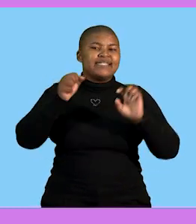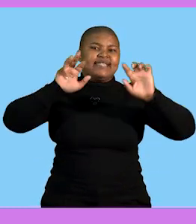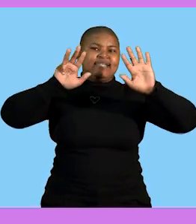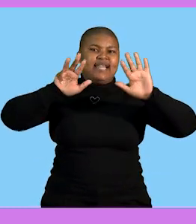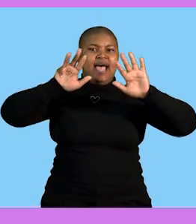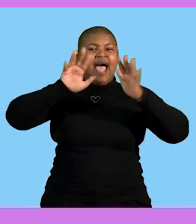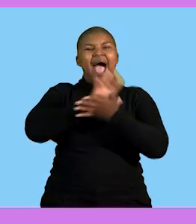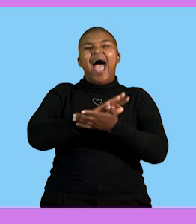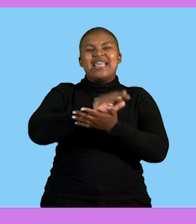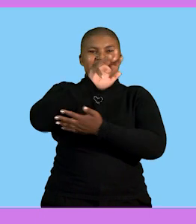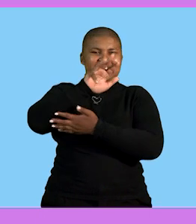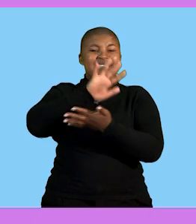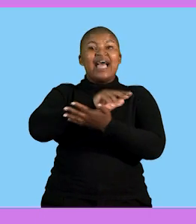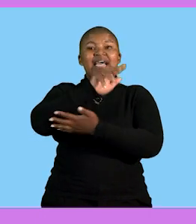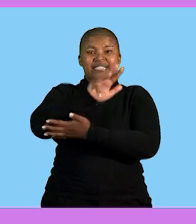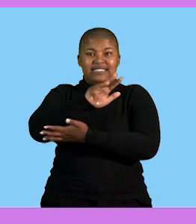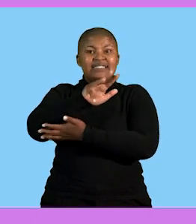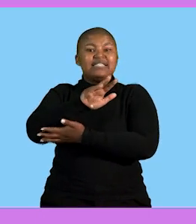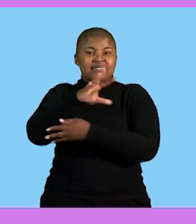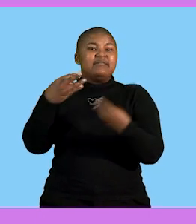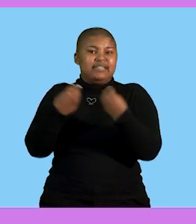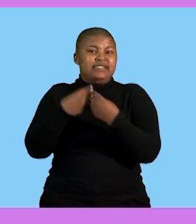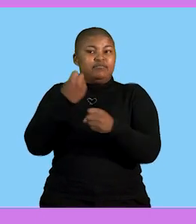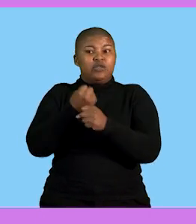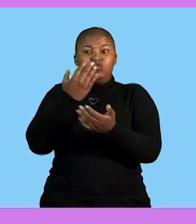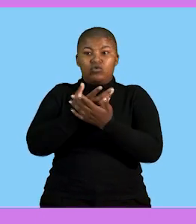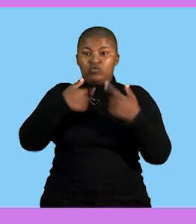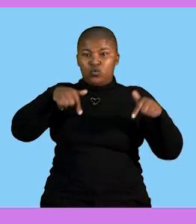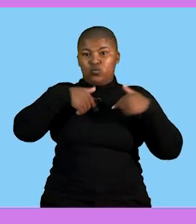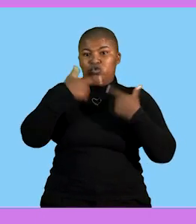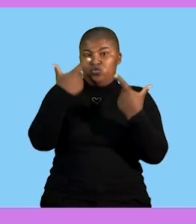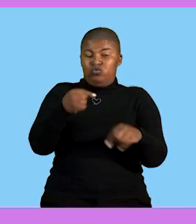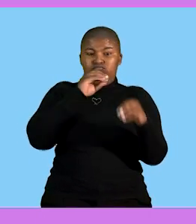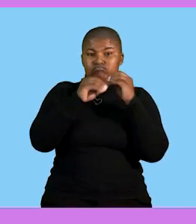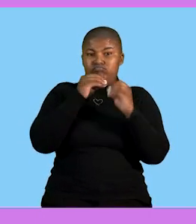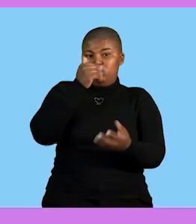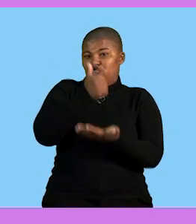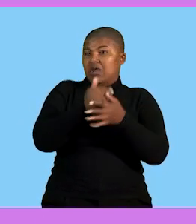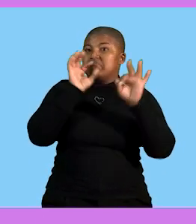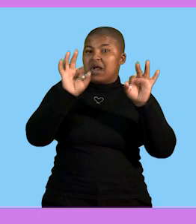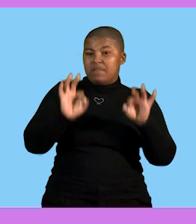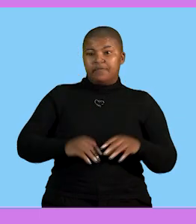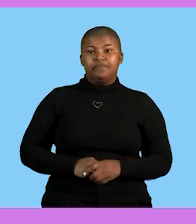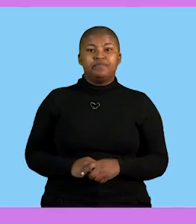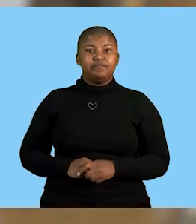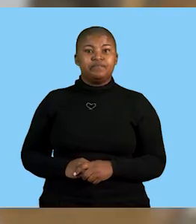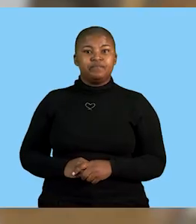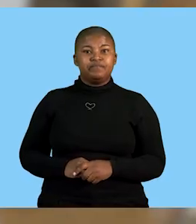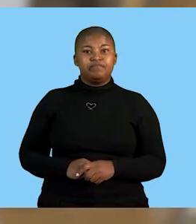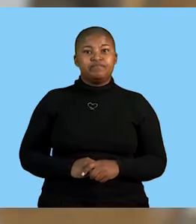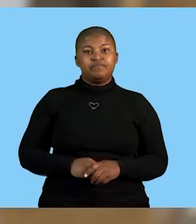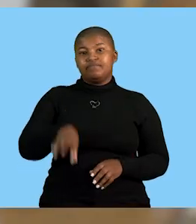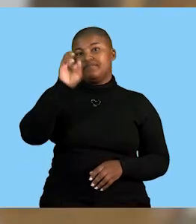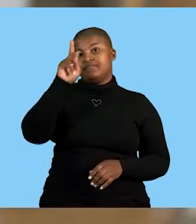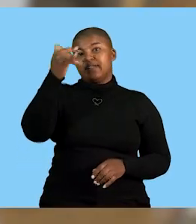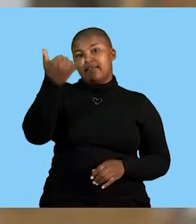be needing 19 parts in order for us to assemble this high chair. So